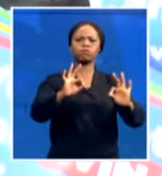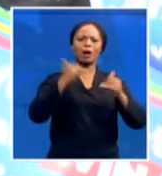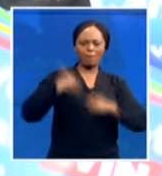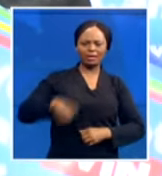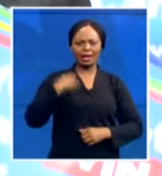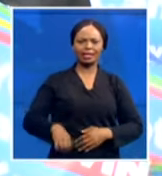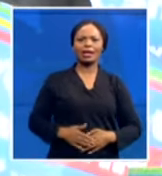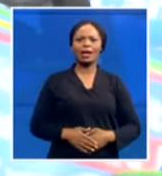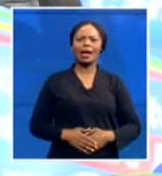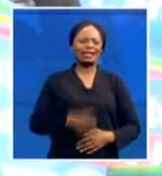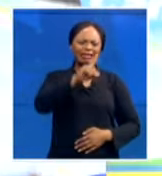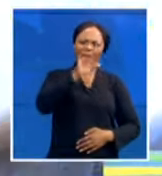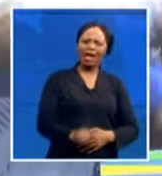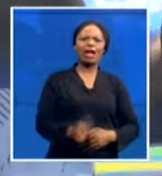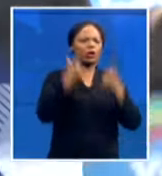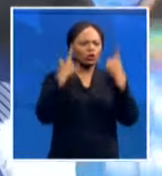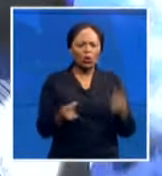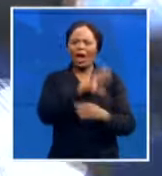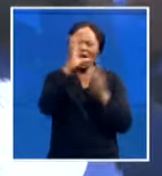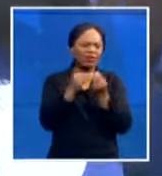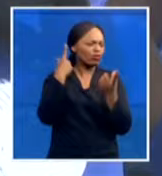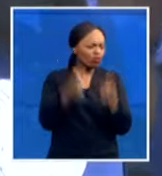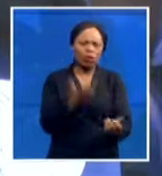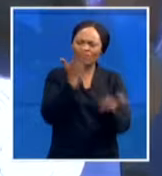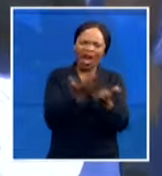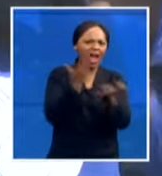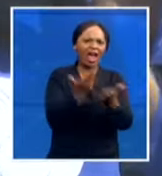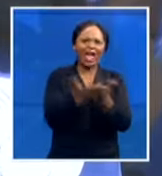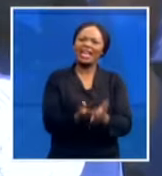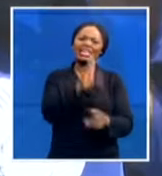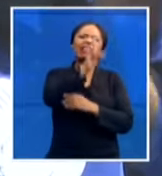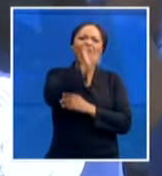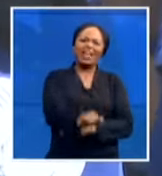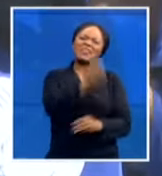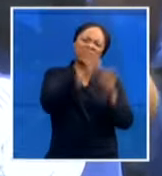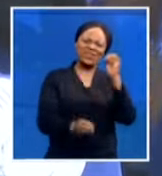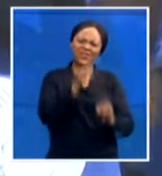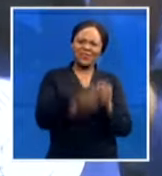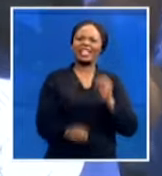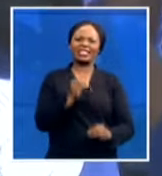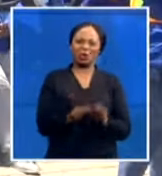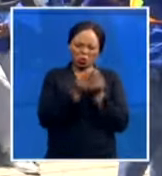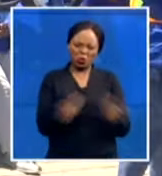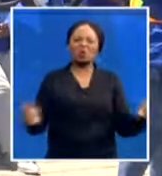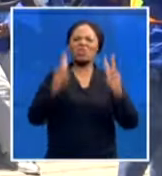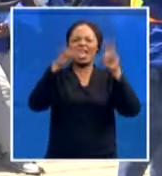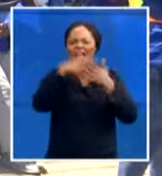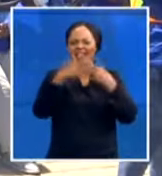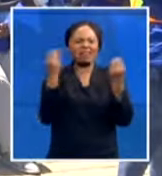is also the party that can fix the worst municipalities. Yeah.